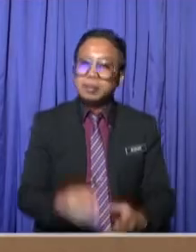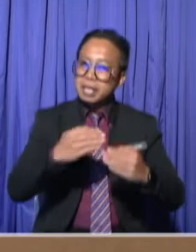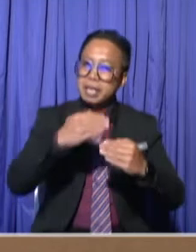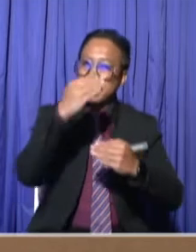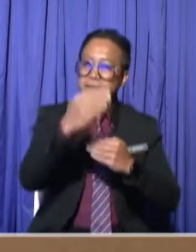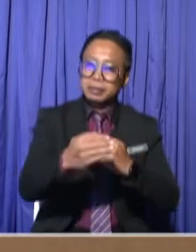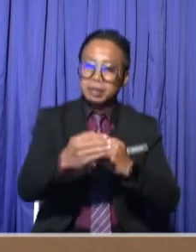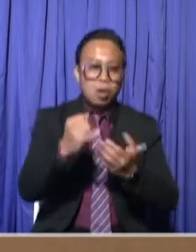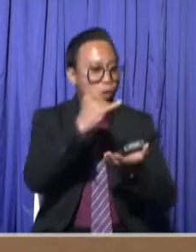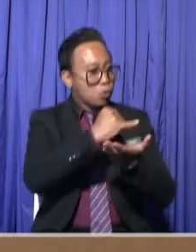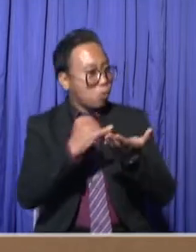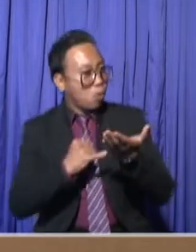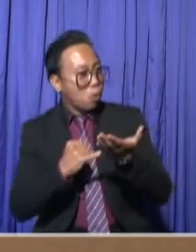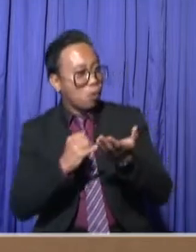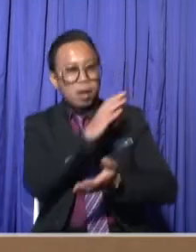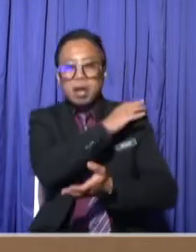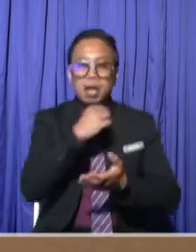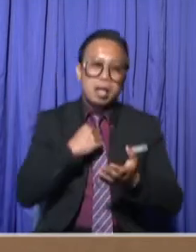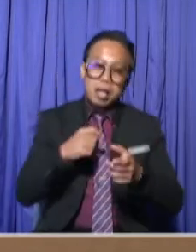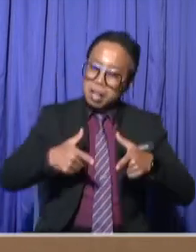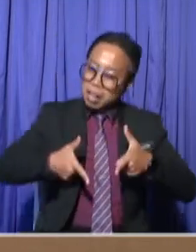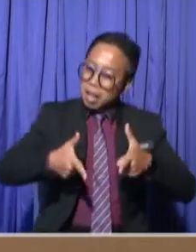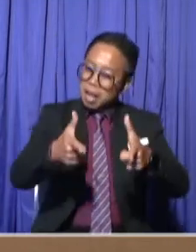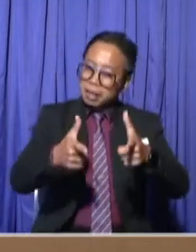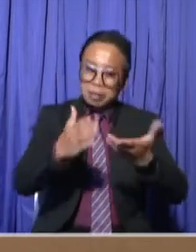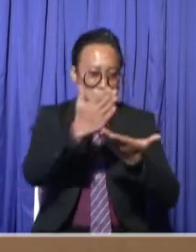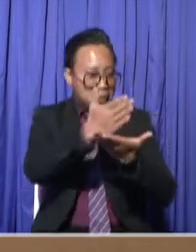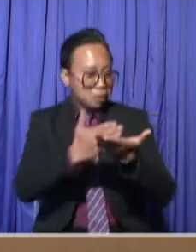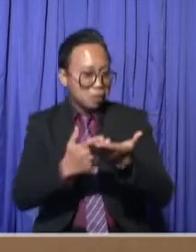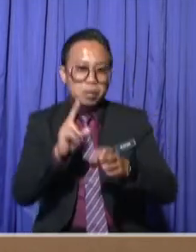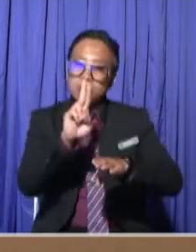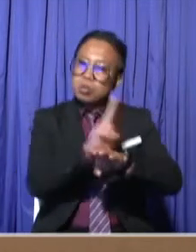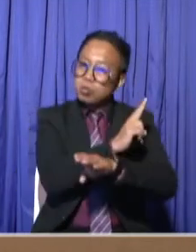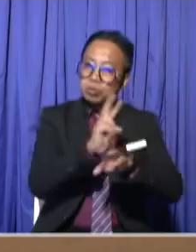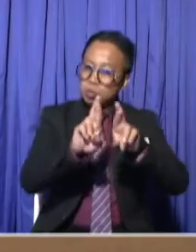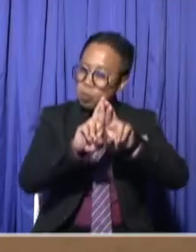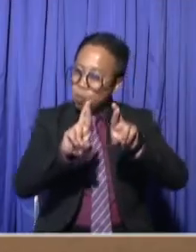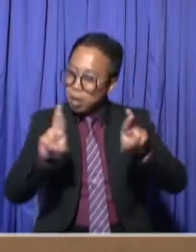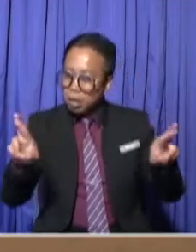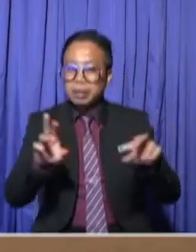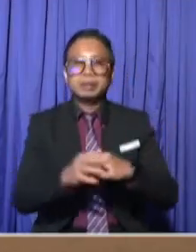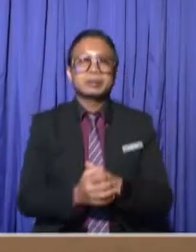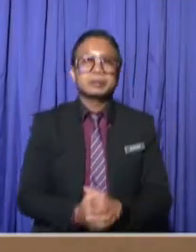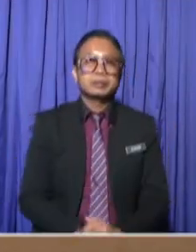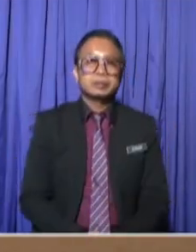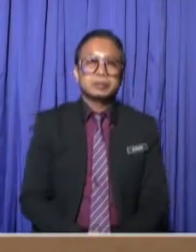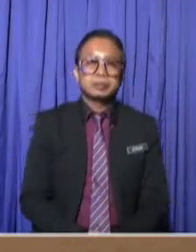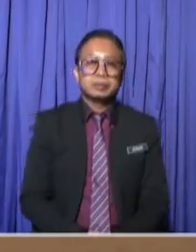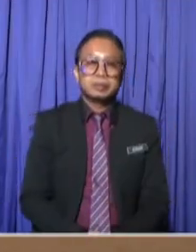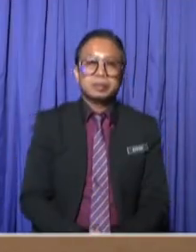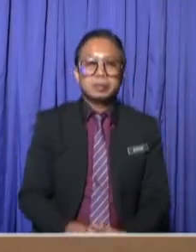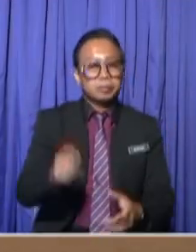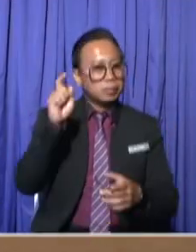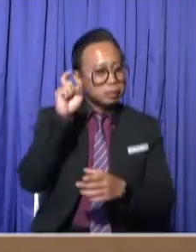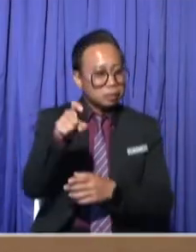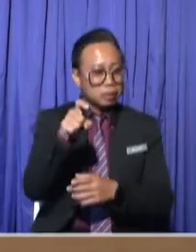Next, draw a line in the middle. Use a ruler to ensure